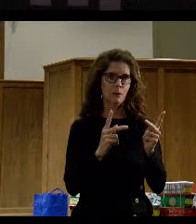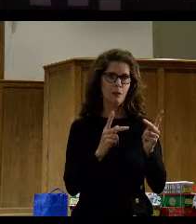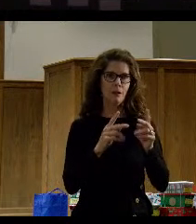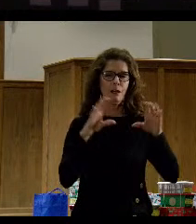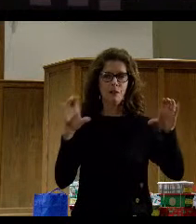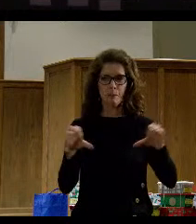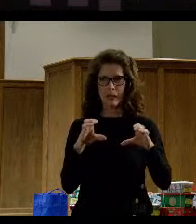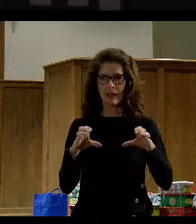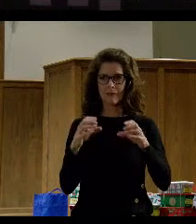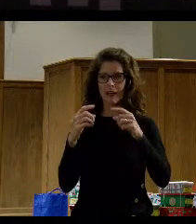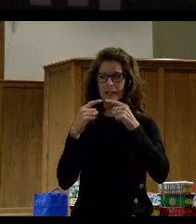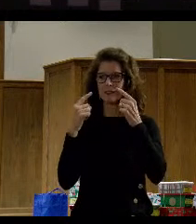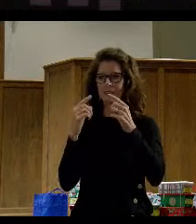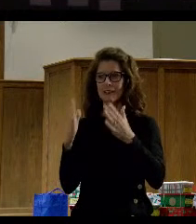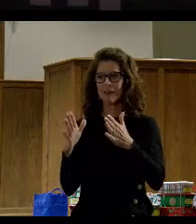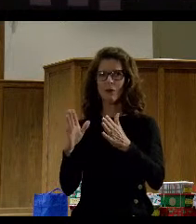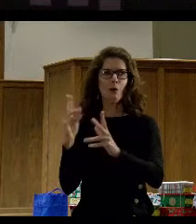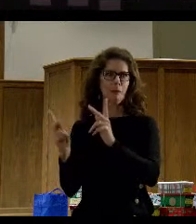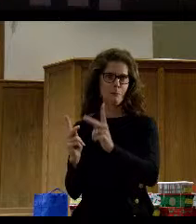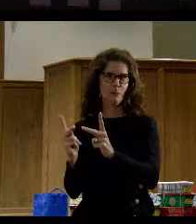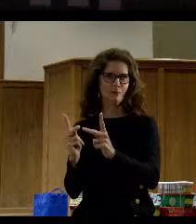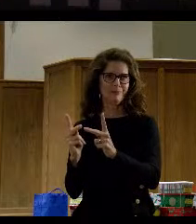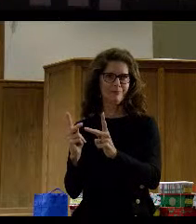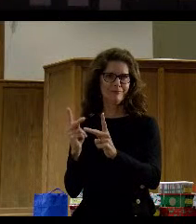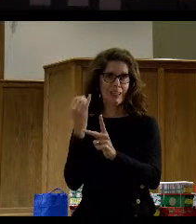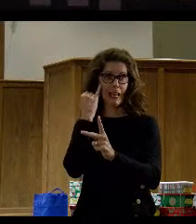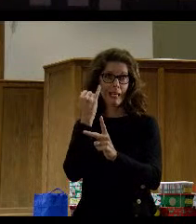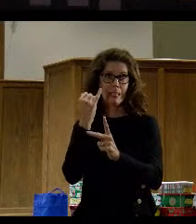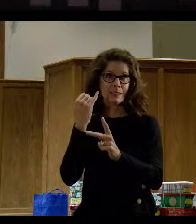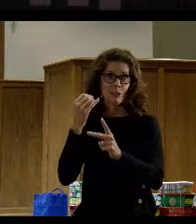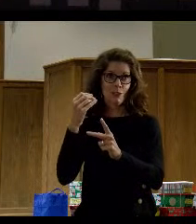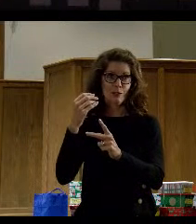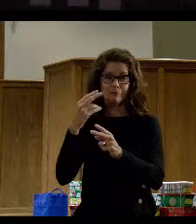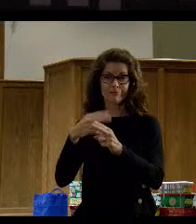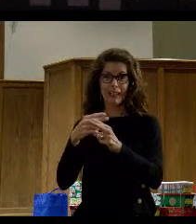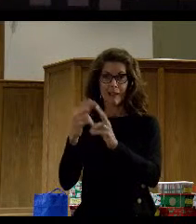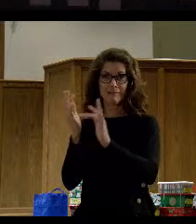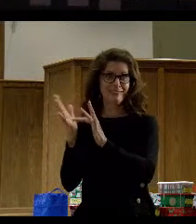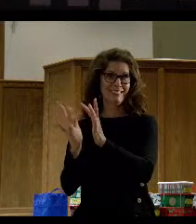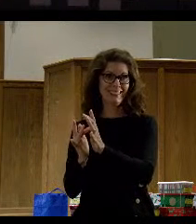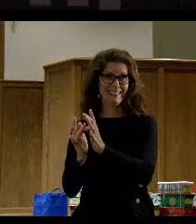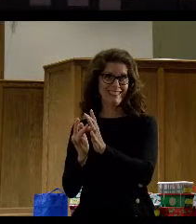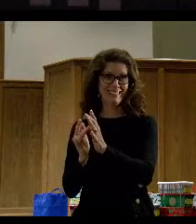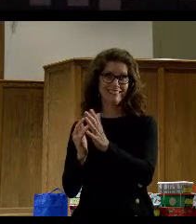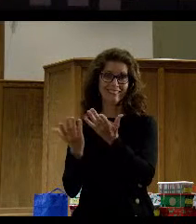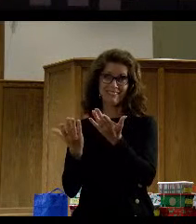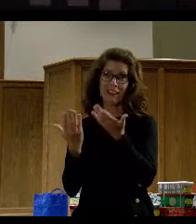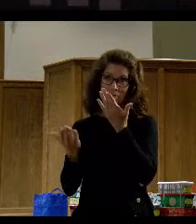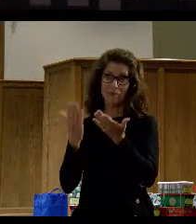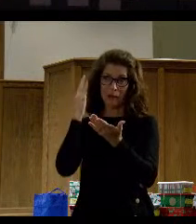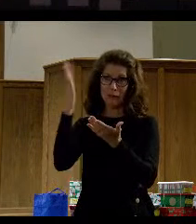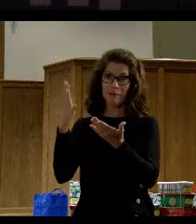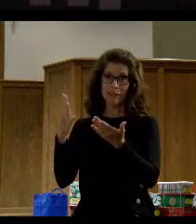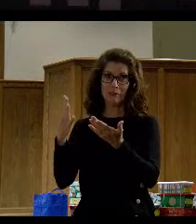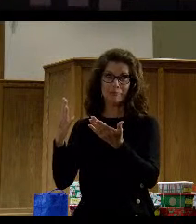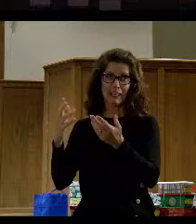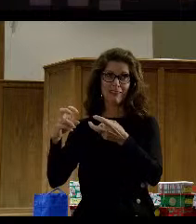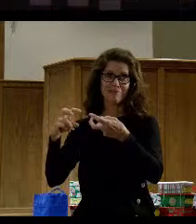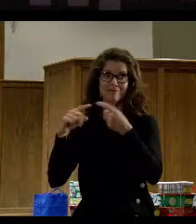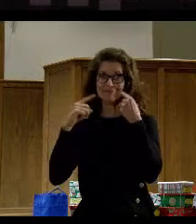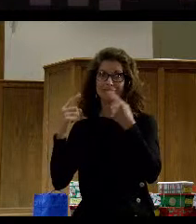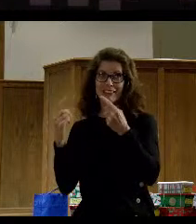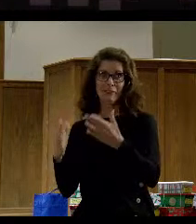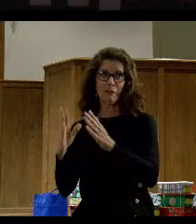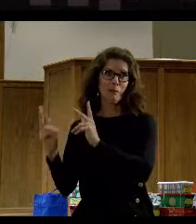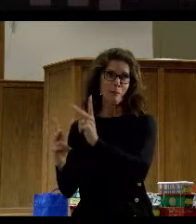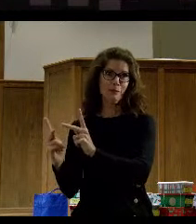last name is Messiah, they're going to let you down. And so if you expect that, then you won't be so disappointed. And so